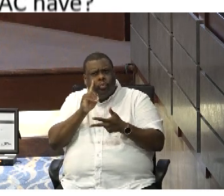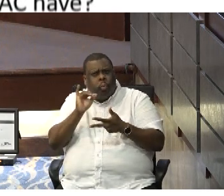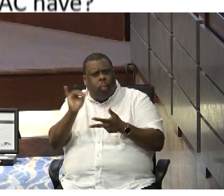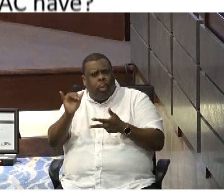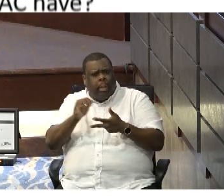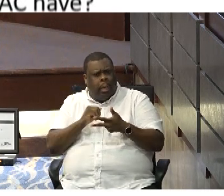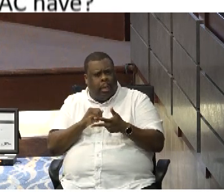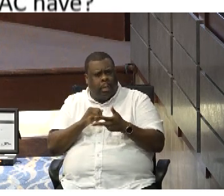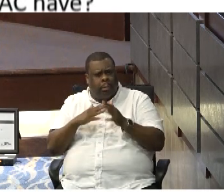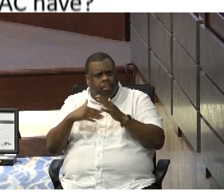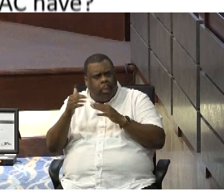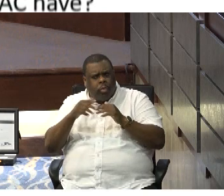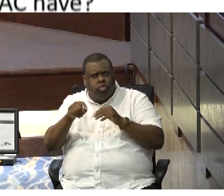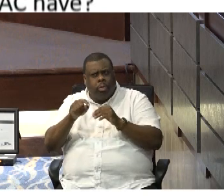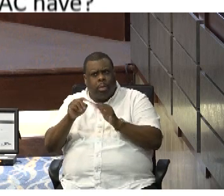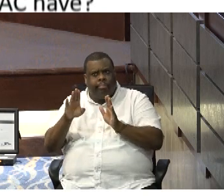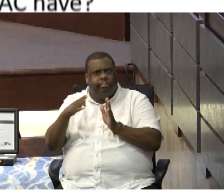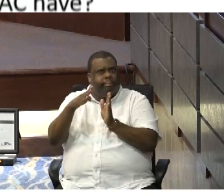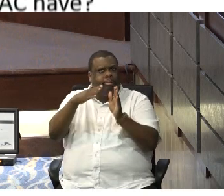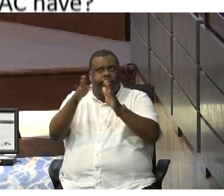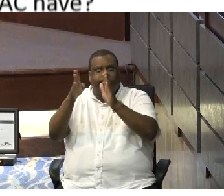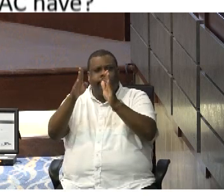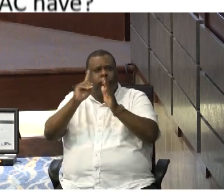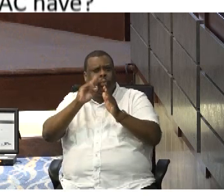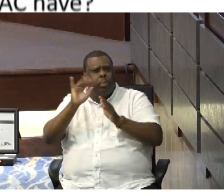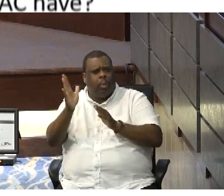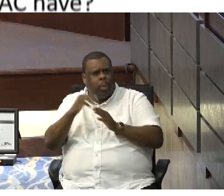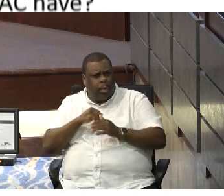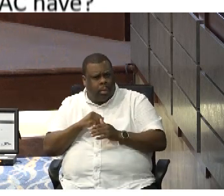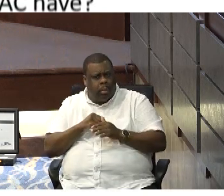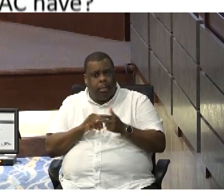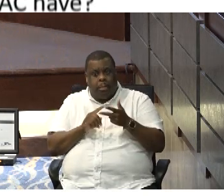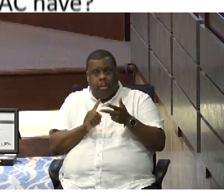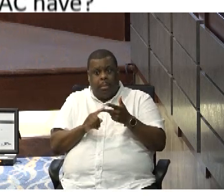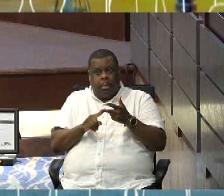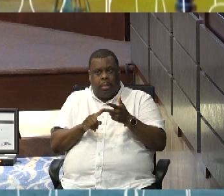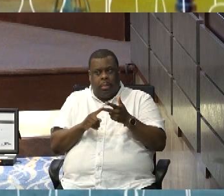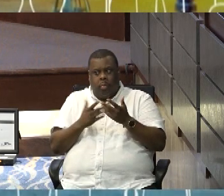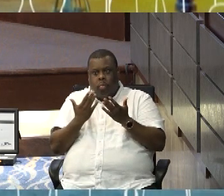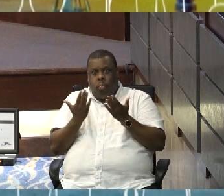a facility have? And then what were their recommended next steps?